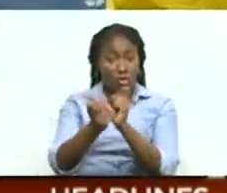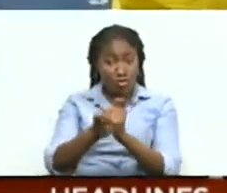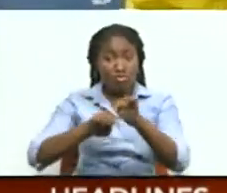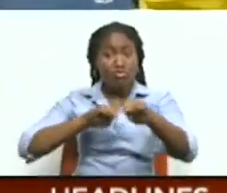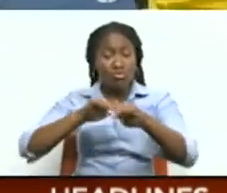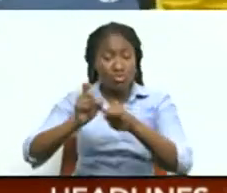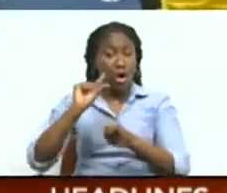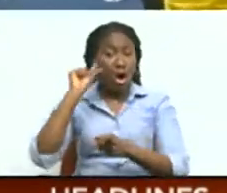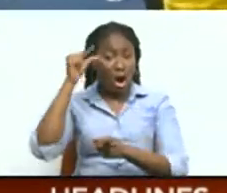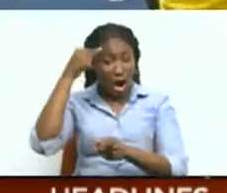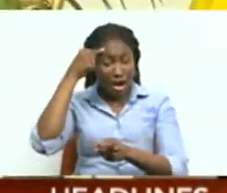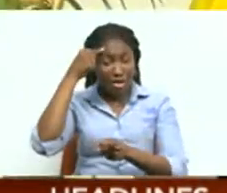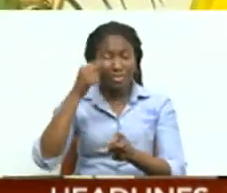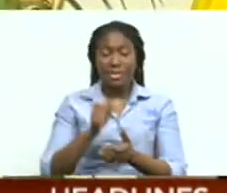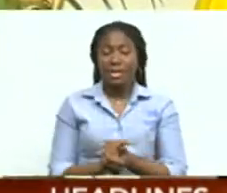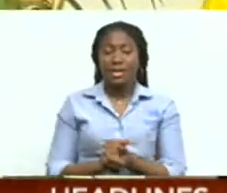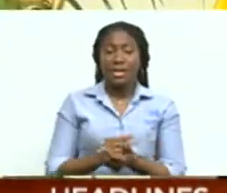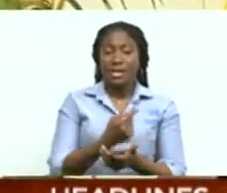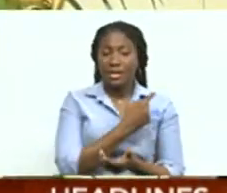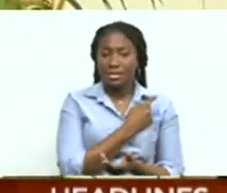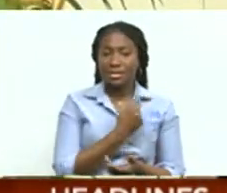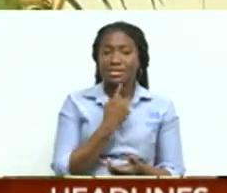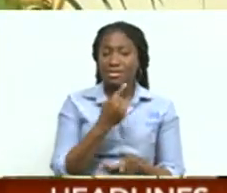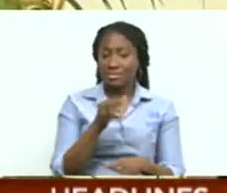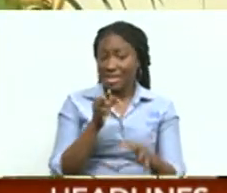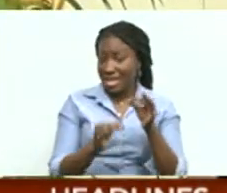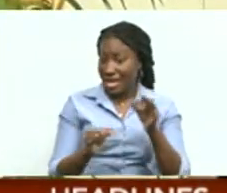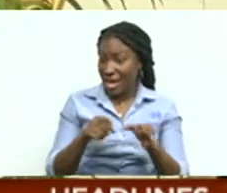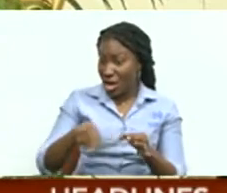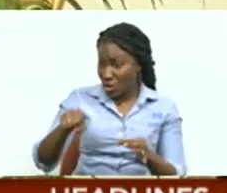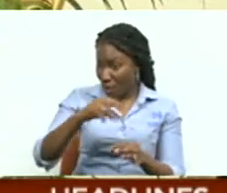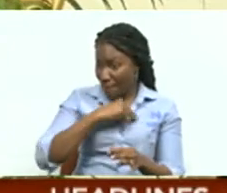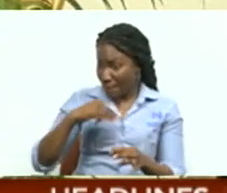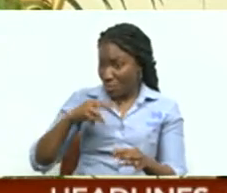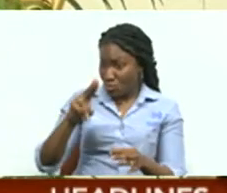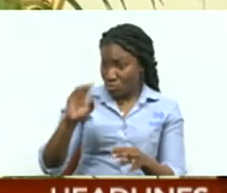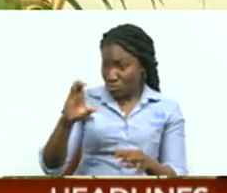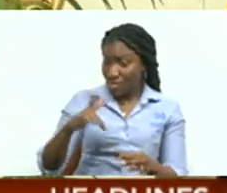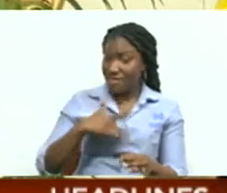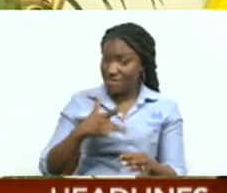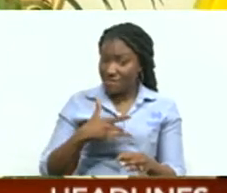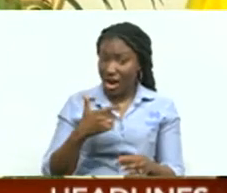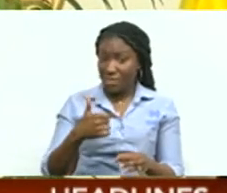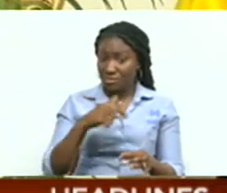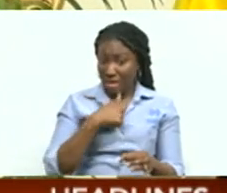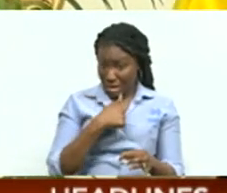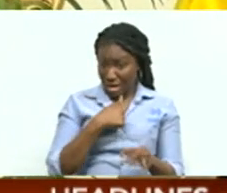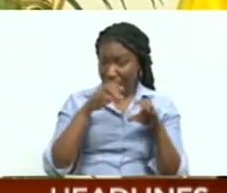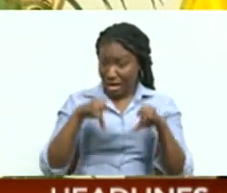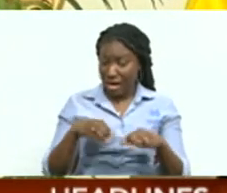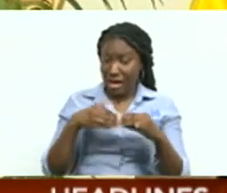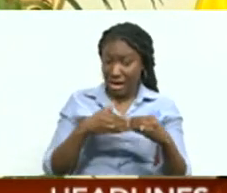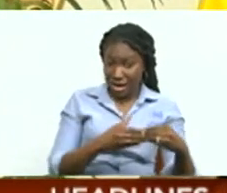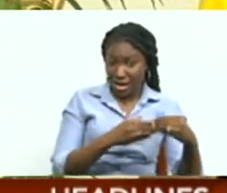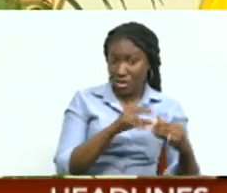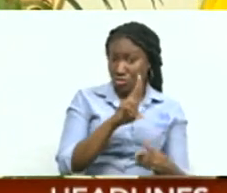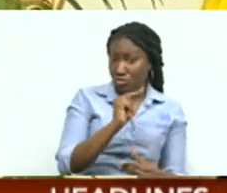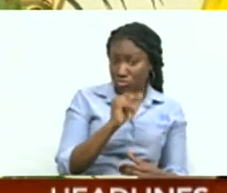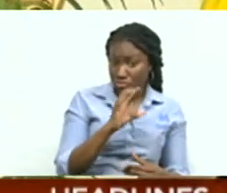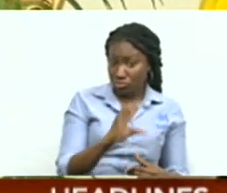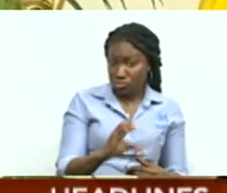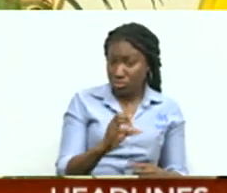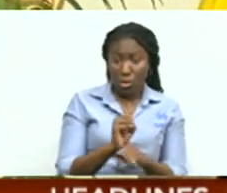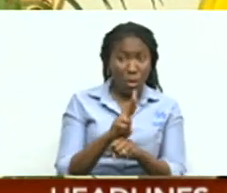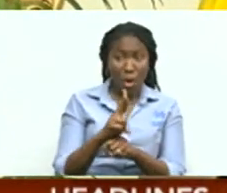of the UNC, Parry said, if the membership feels that my ability and talent could put me in any